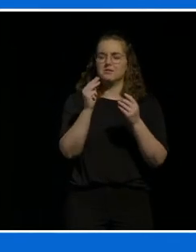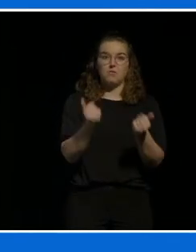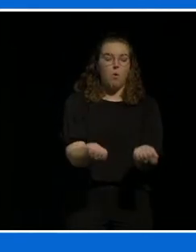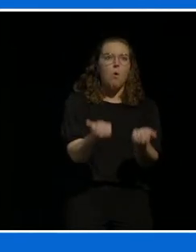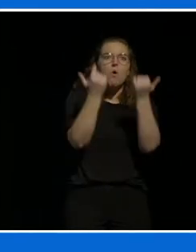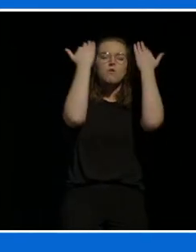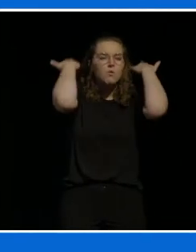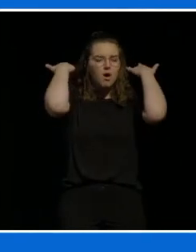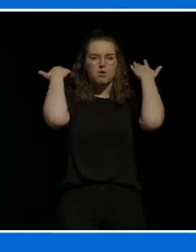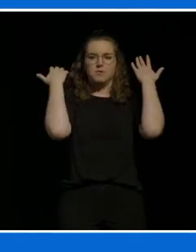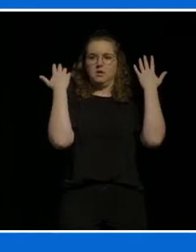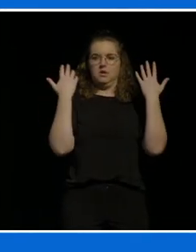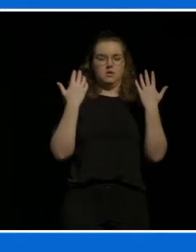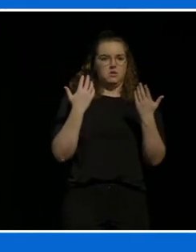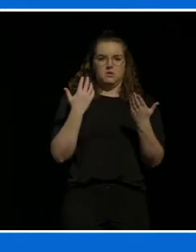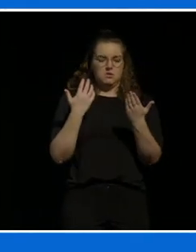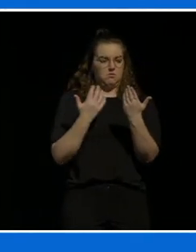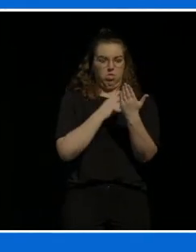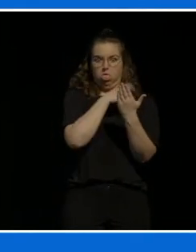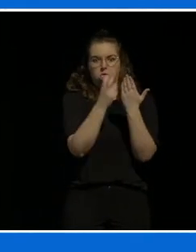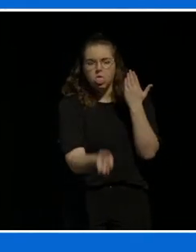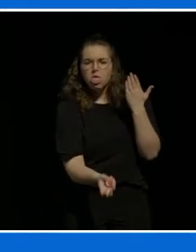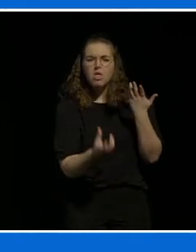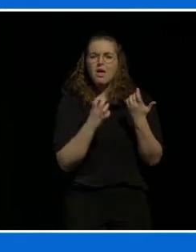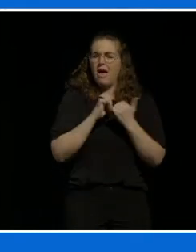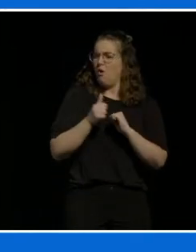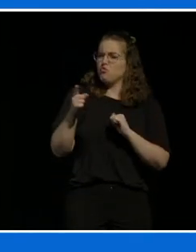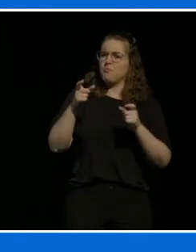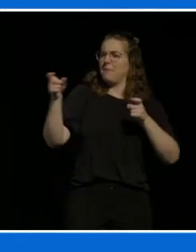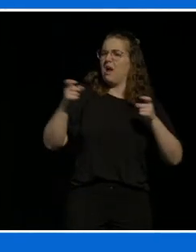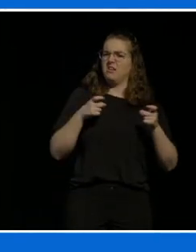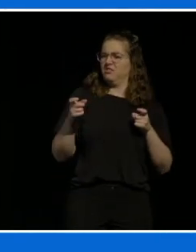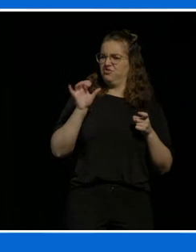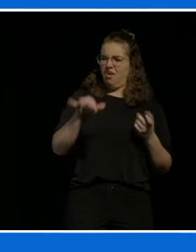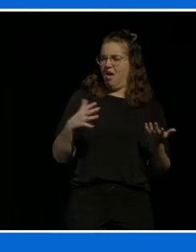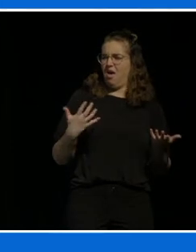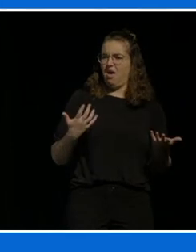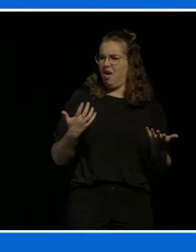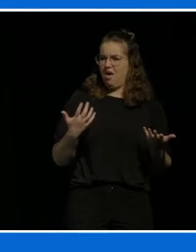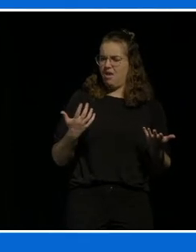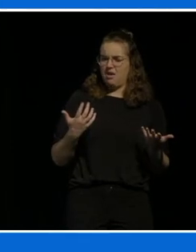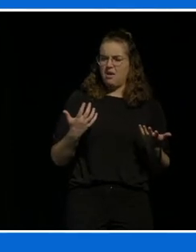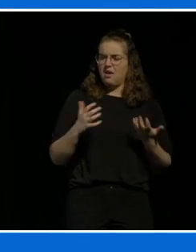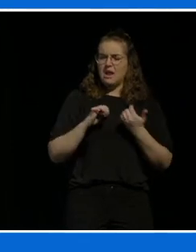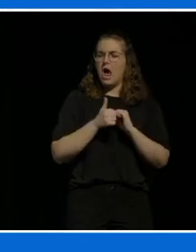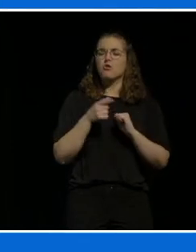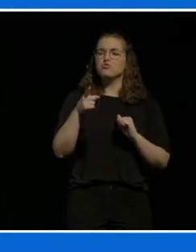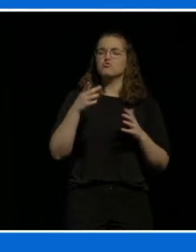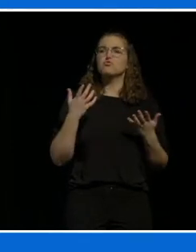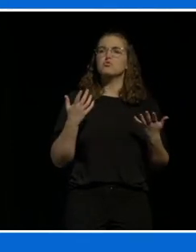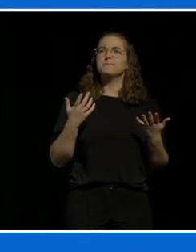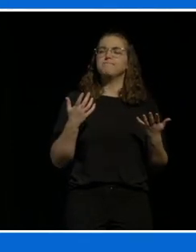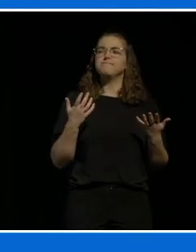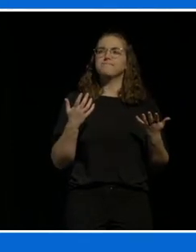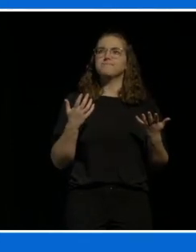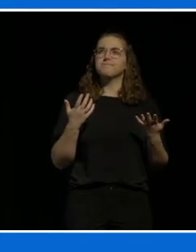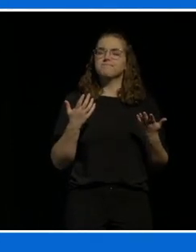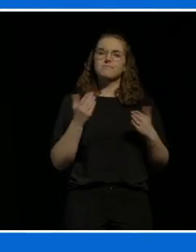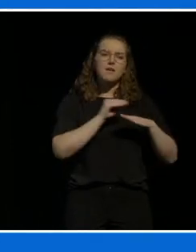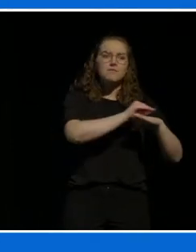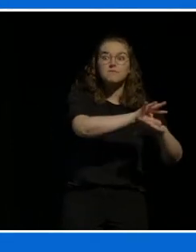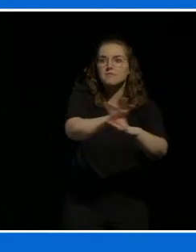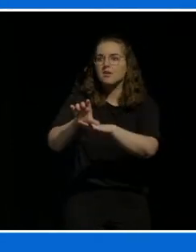they can, you know, impose on you, how do you manage that and how do you do so in a way that is able to affect other